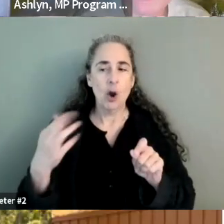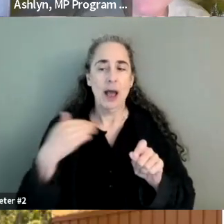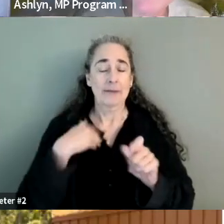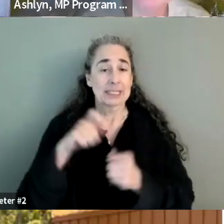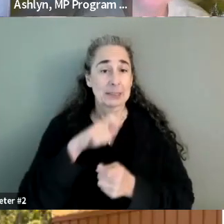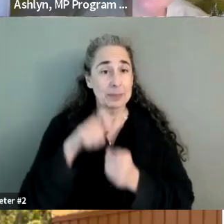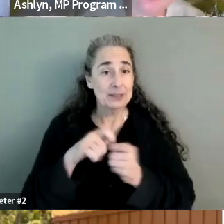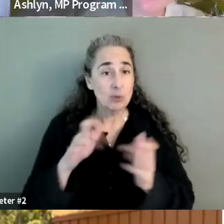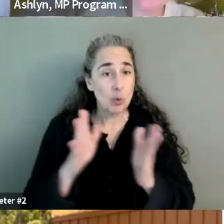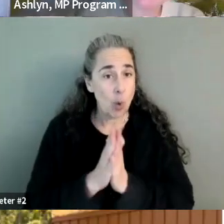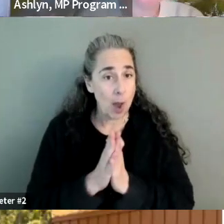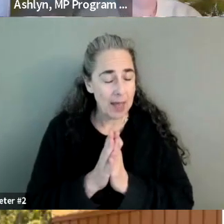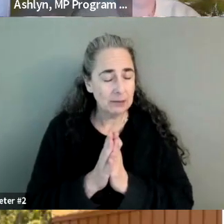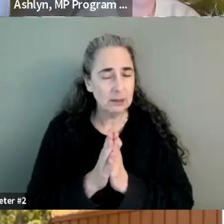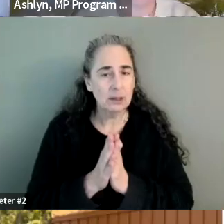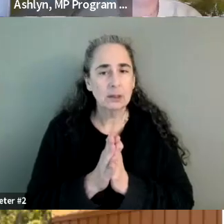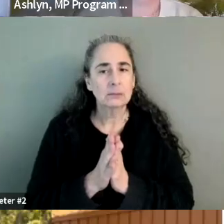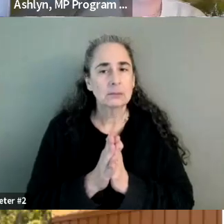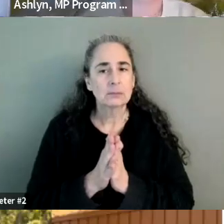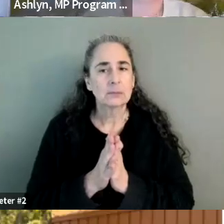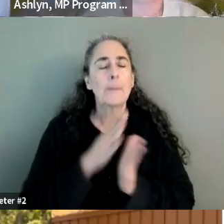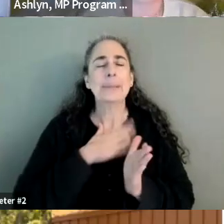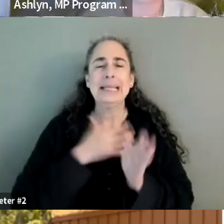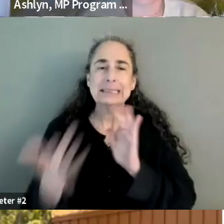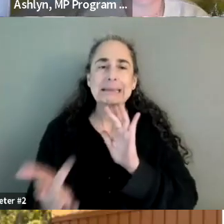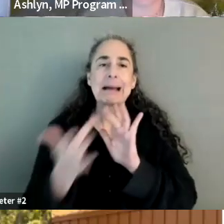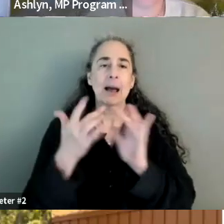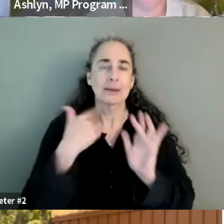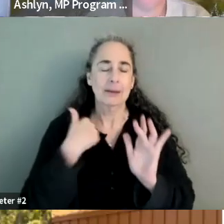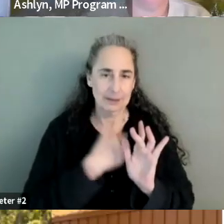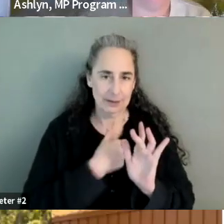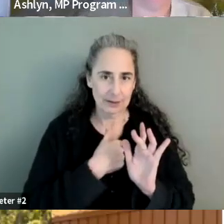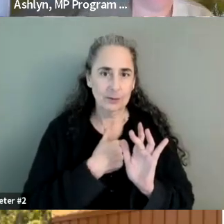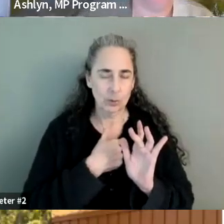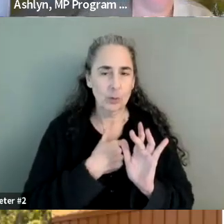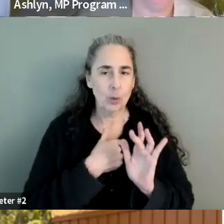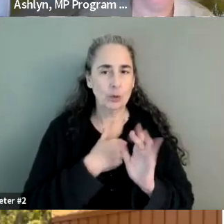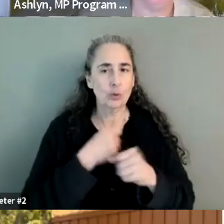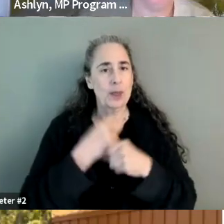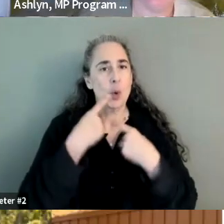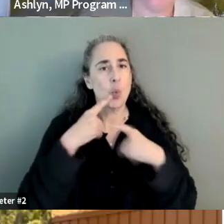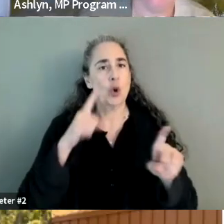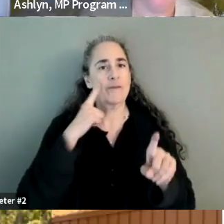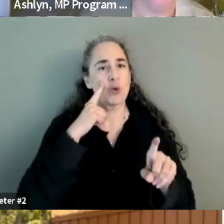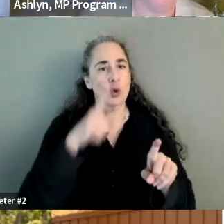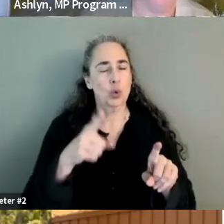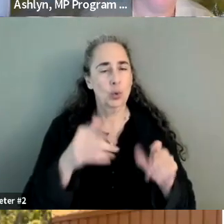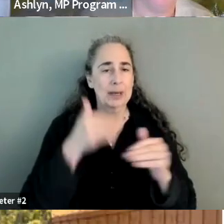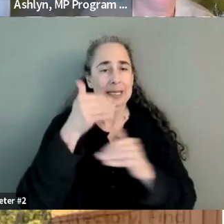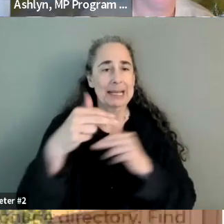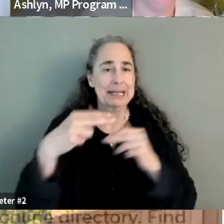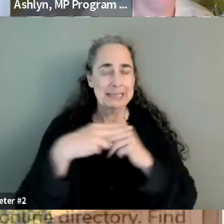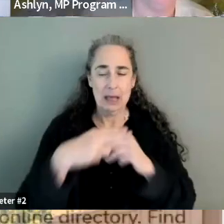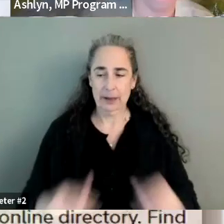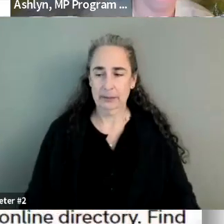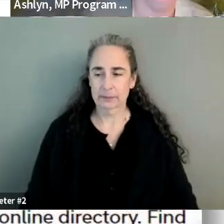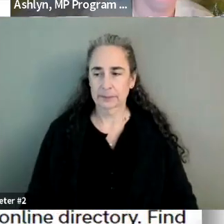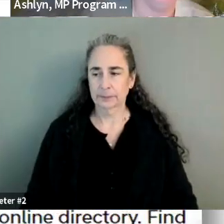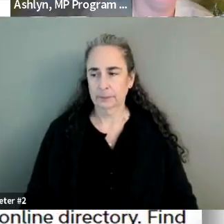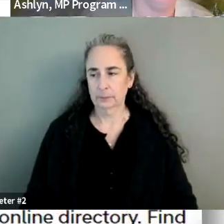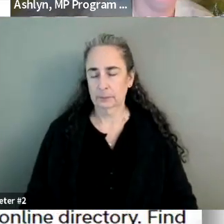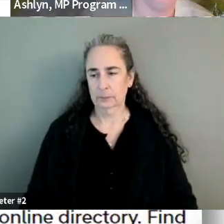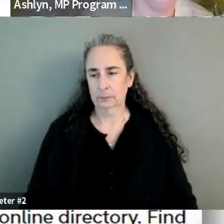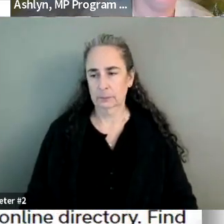specific requests, please don't hesitate to reach out. We want to make it work for you. Next slide.